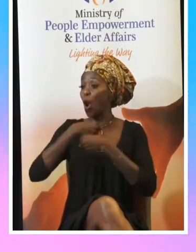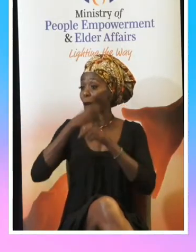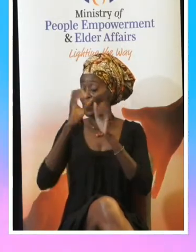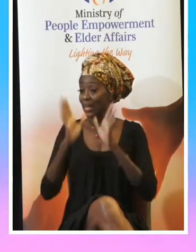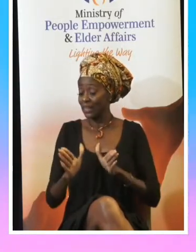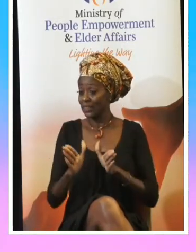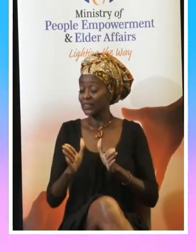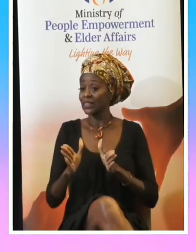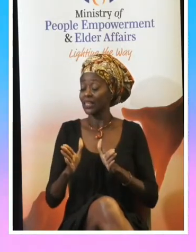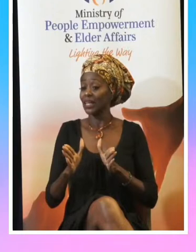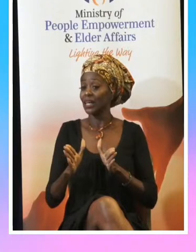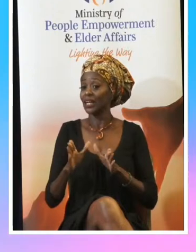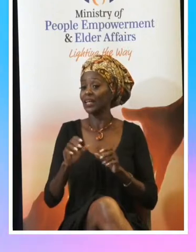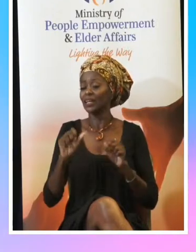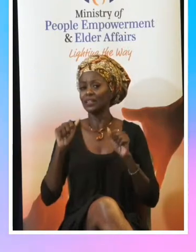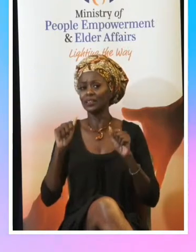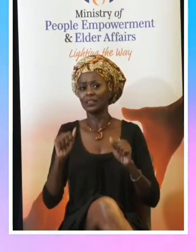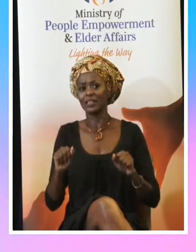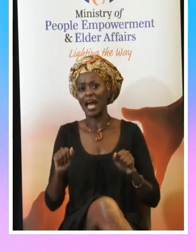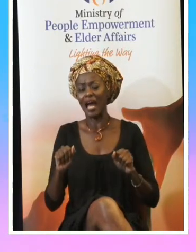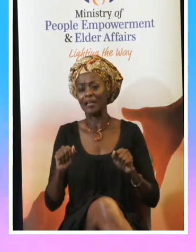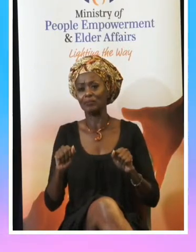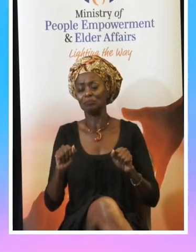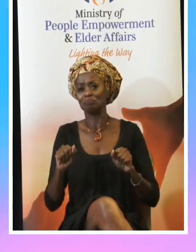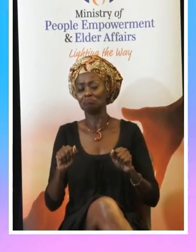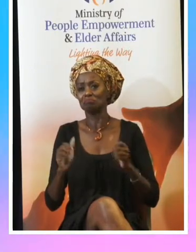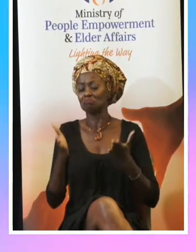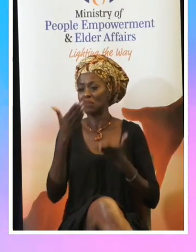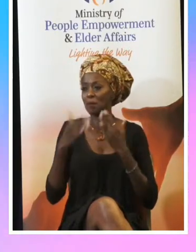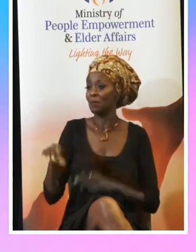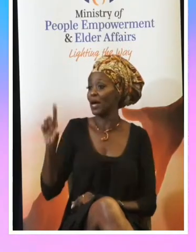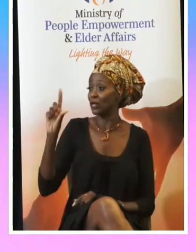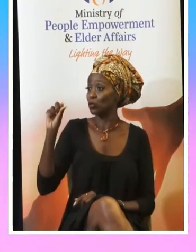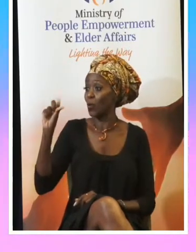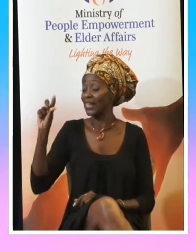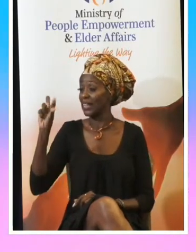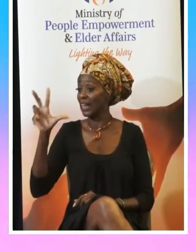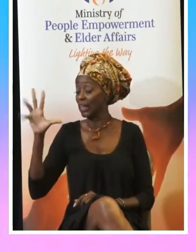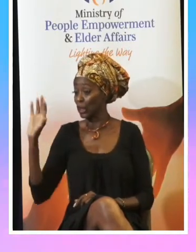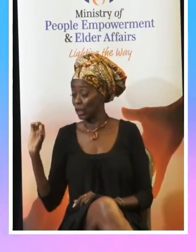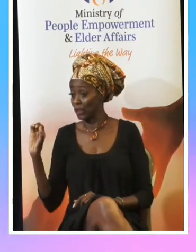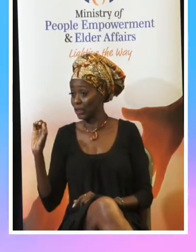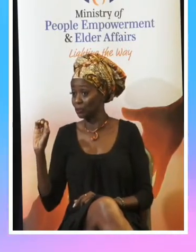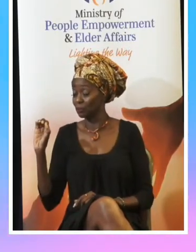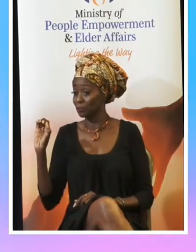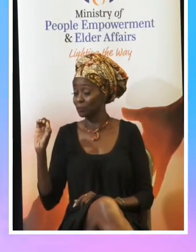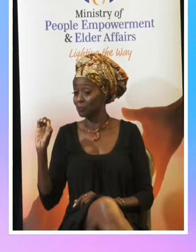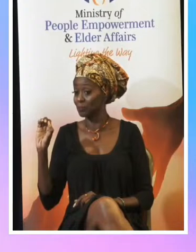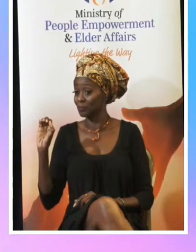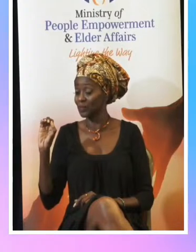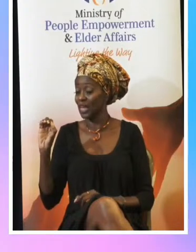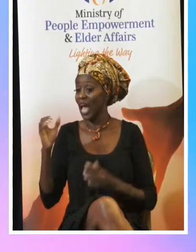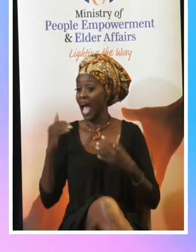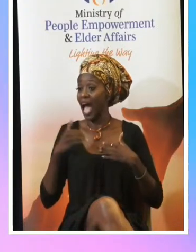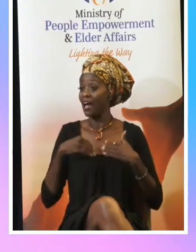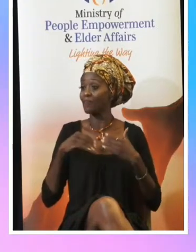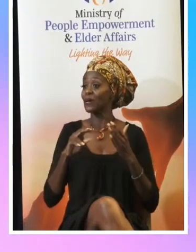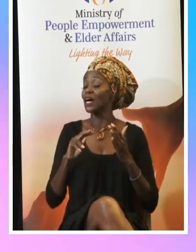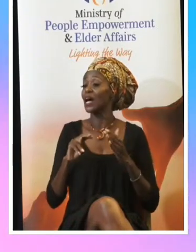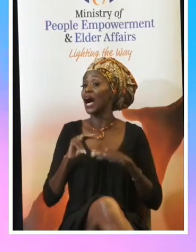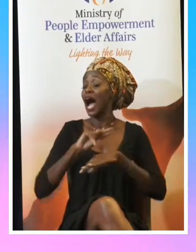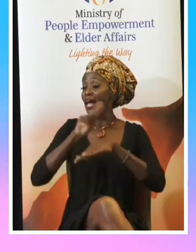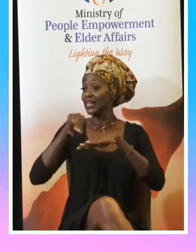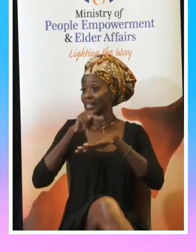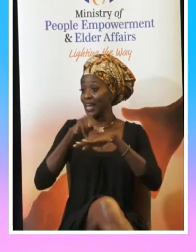to, within the next, by 2030, because the national policy document is